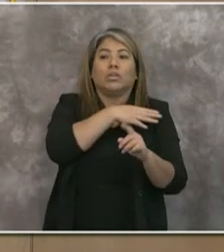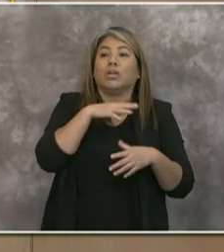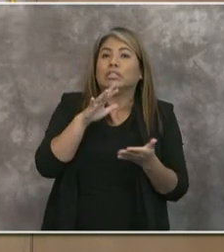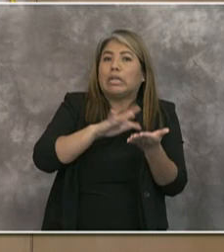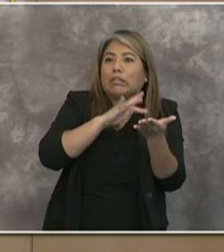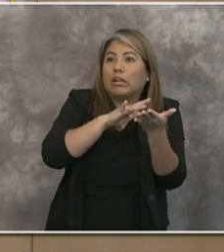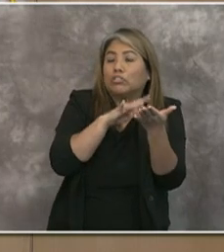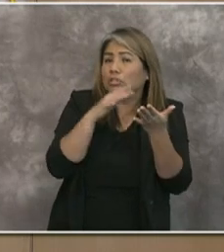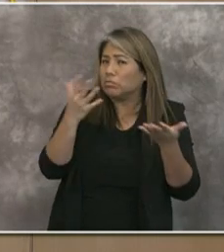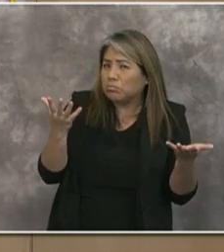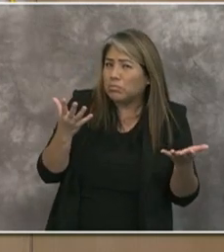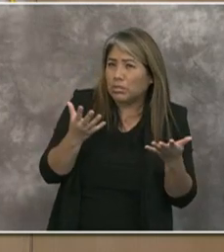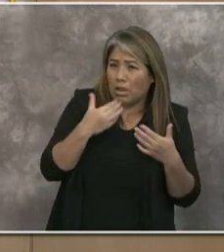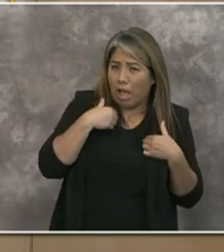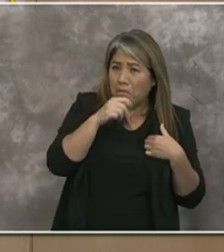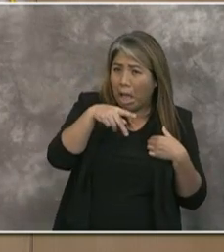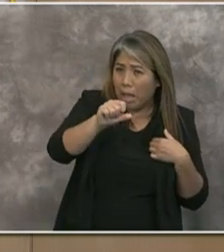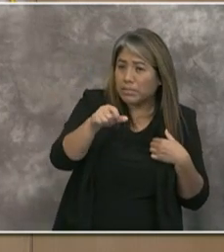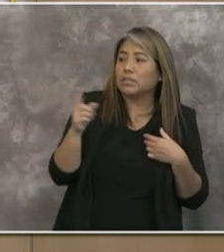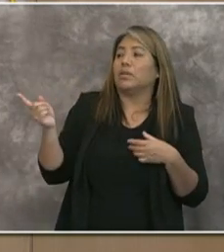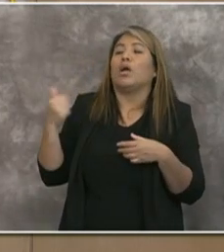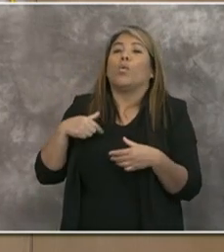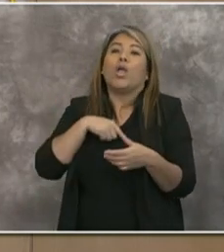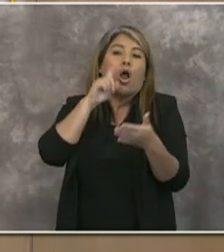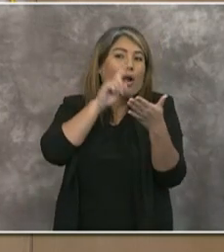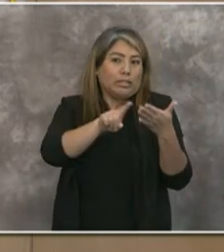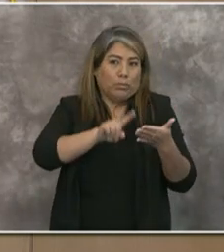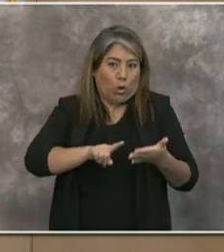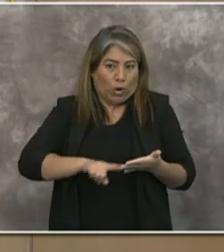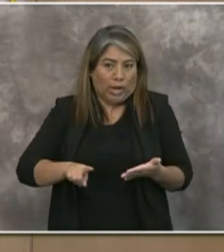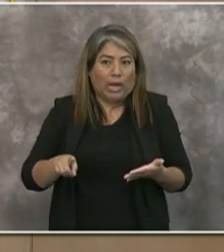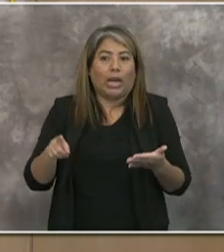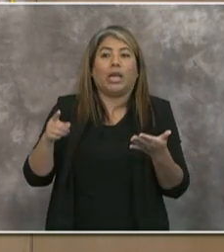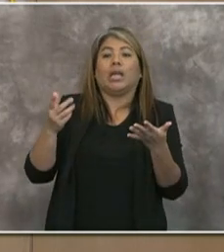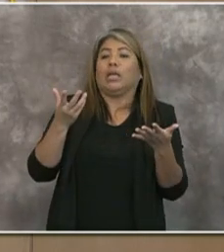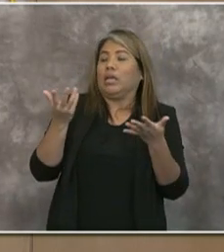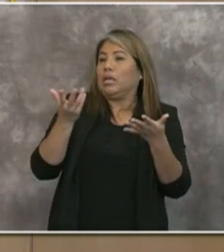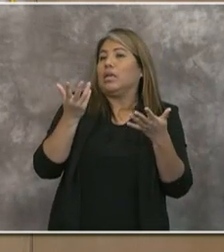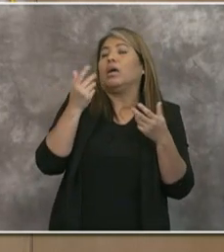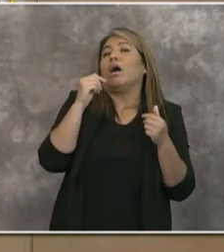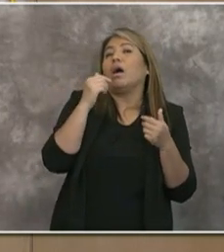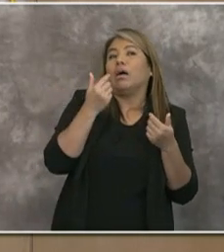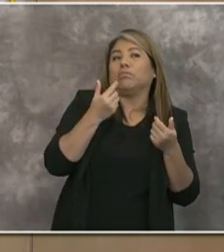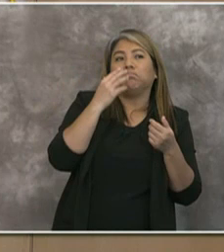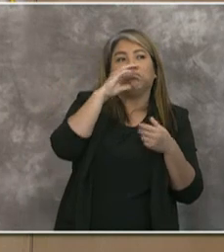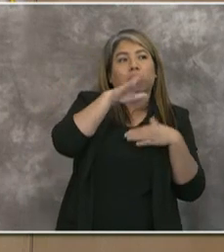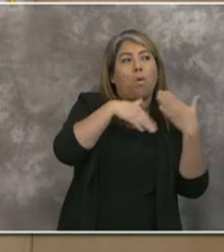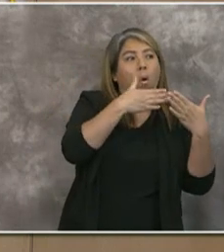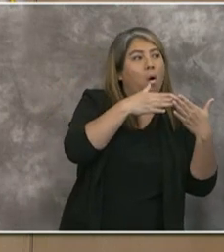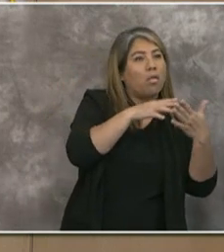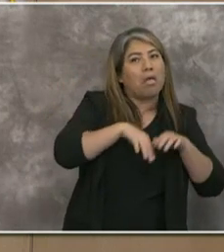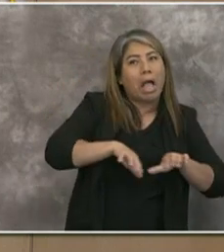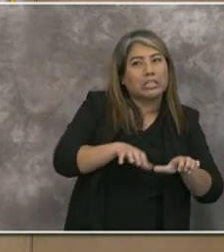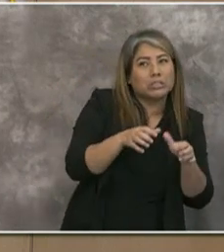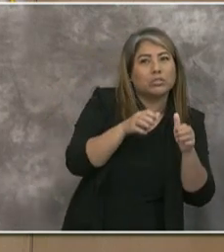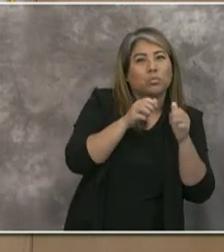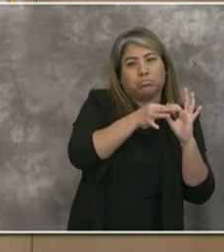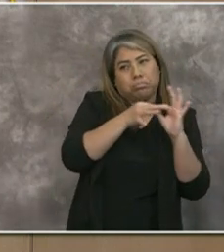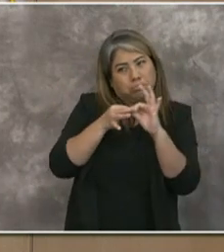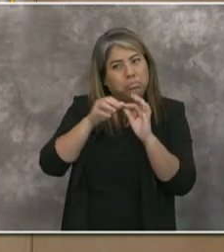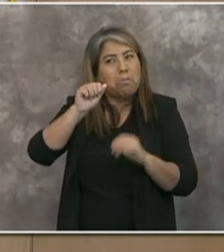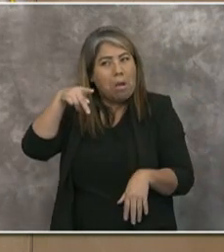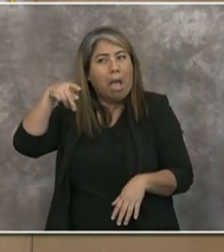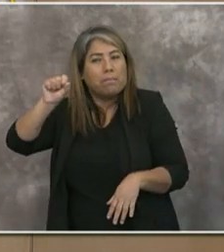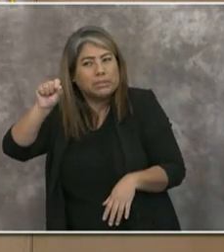help with this effort? We are exploring all of the options that are out there as it relates to apps.